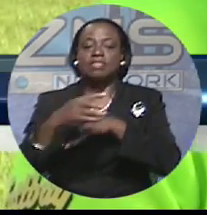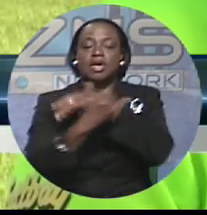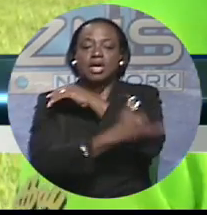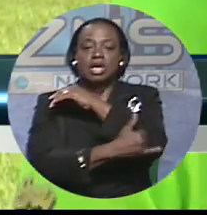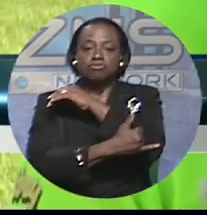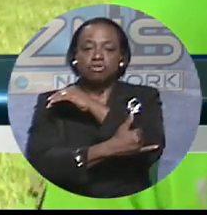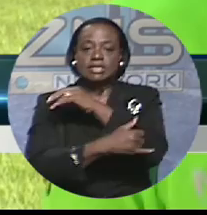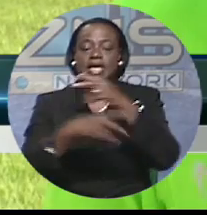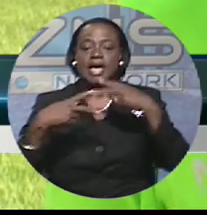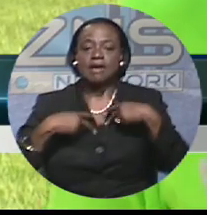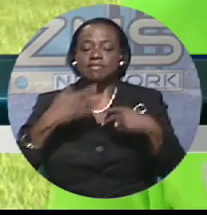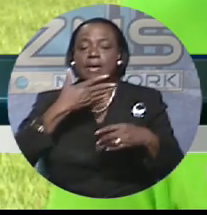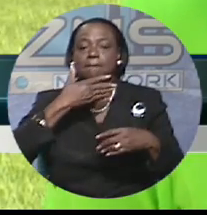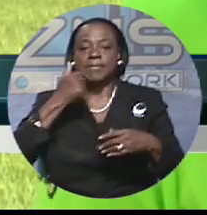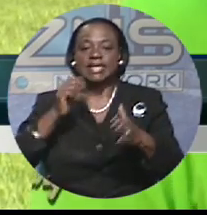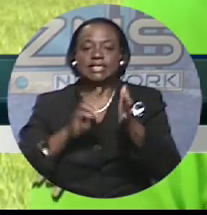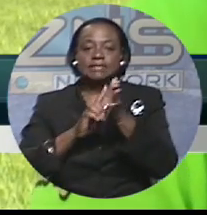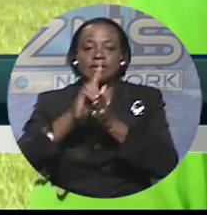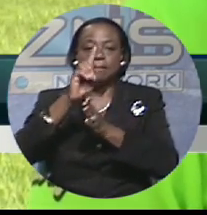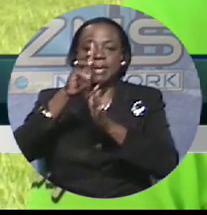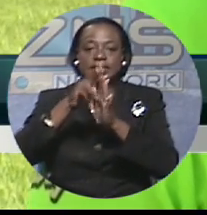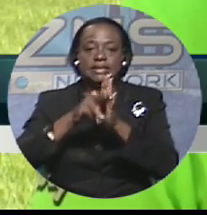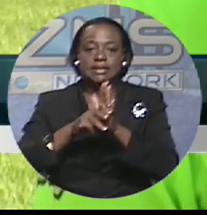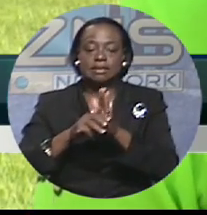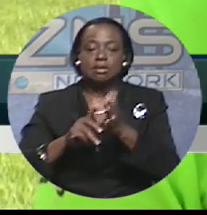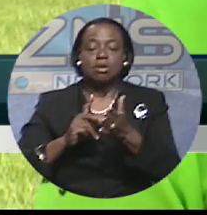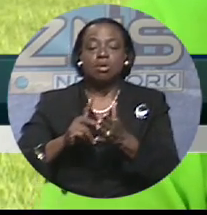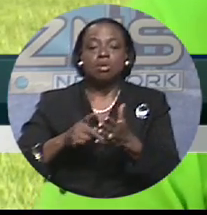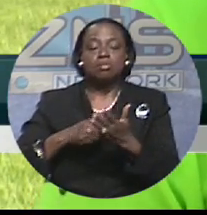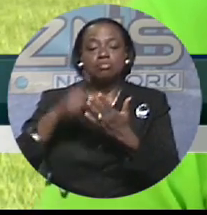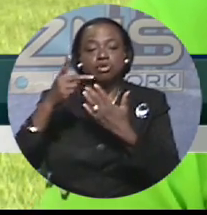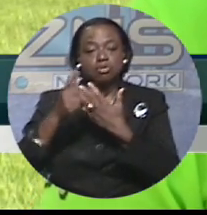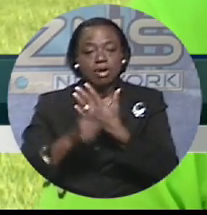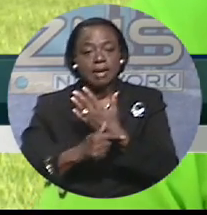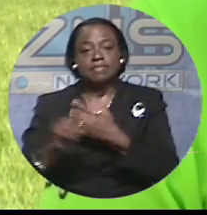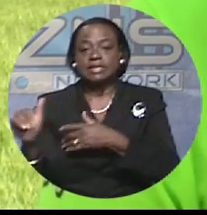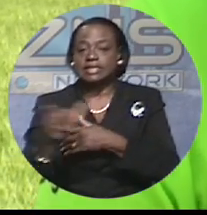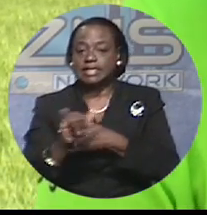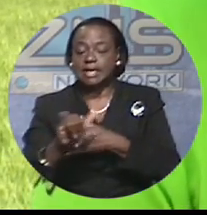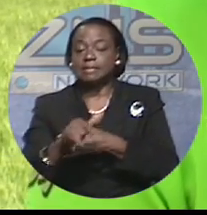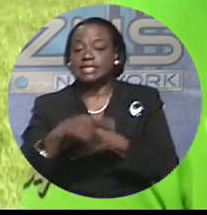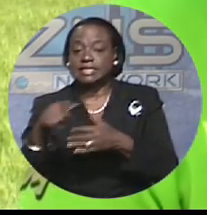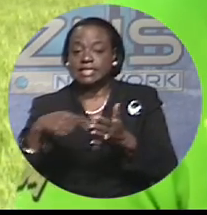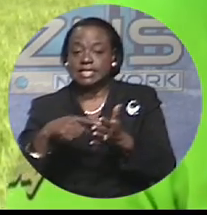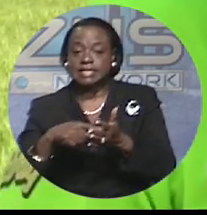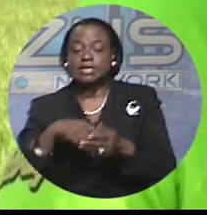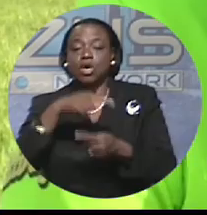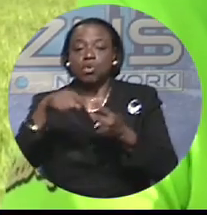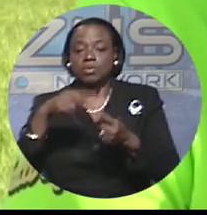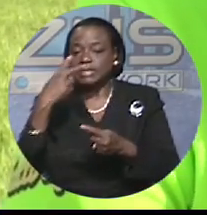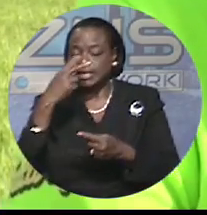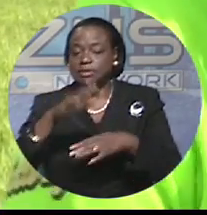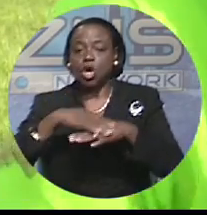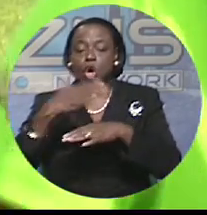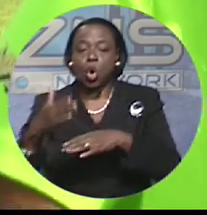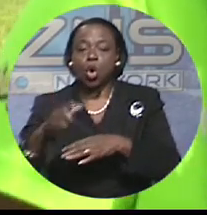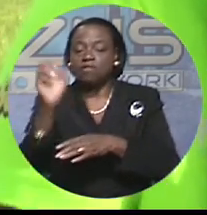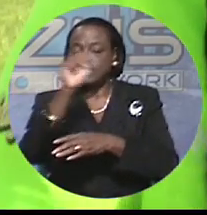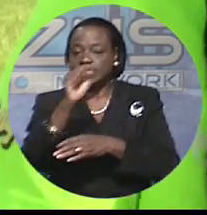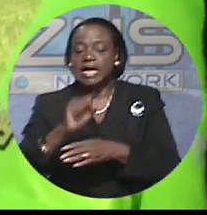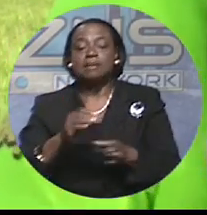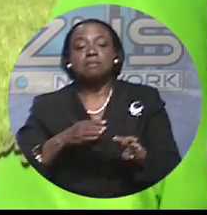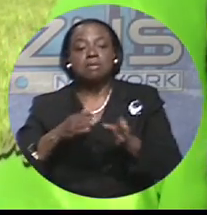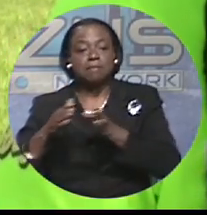developmental programs, like this one that we're having right now, where we're seeing them in the off season and preparing them, this